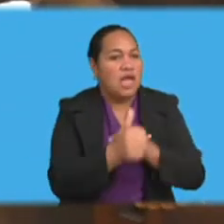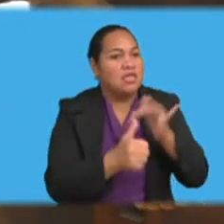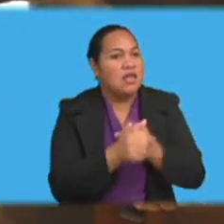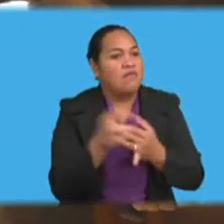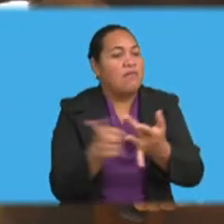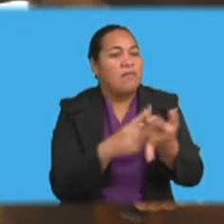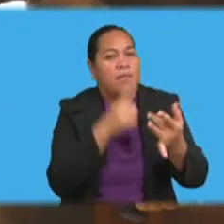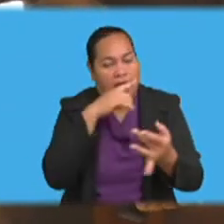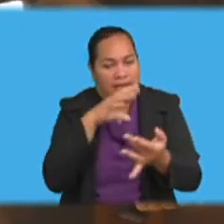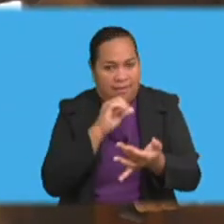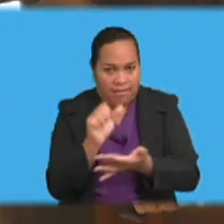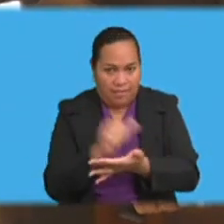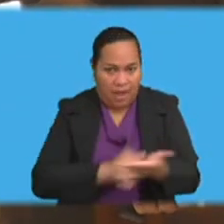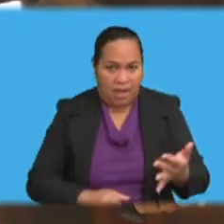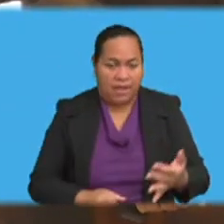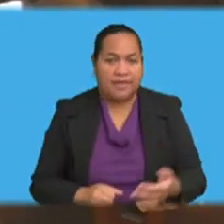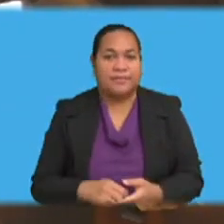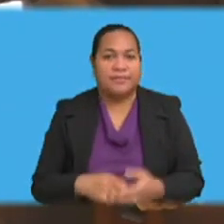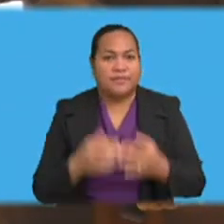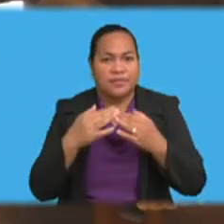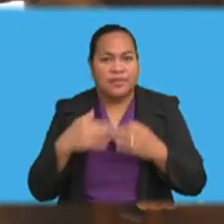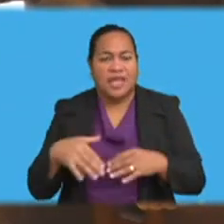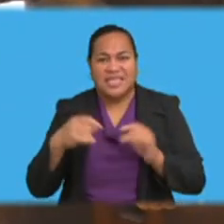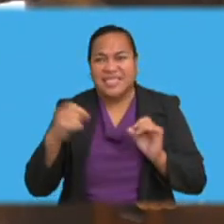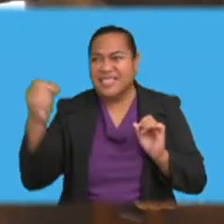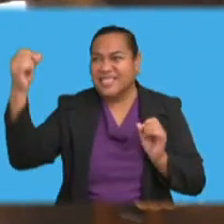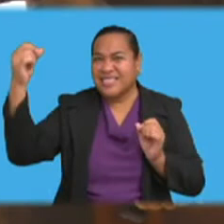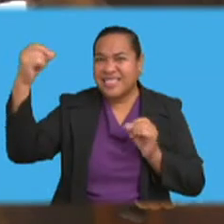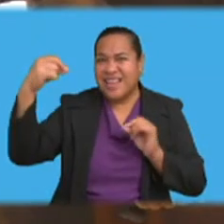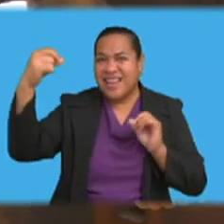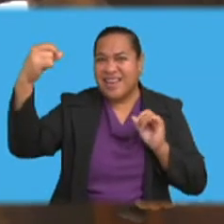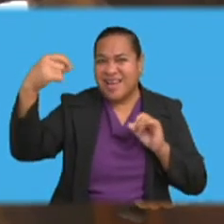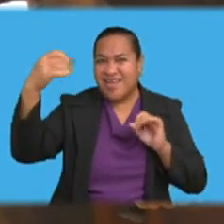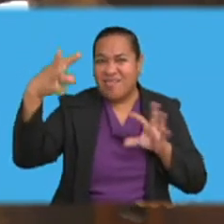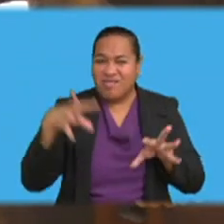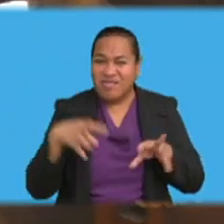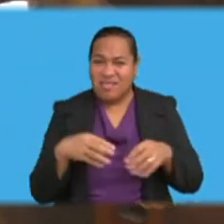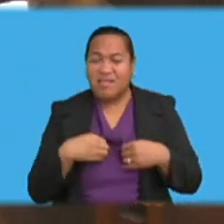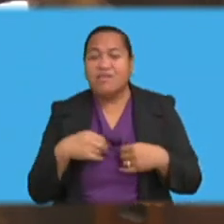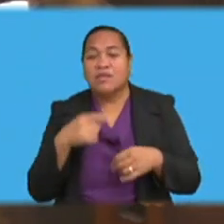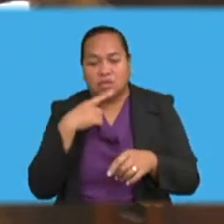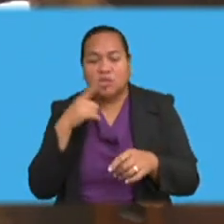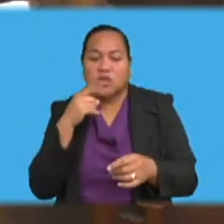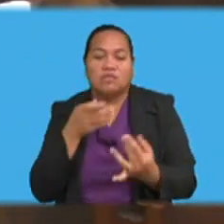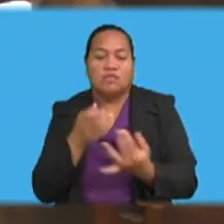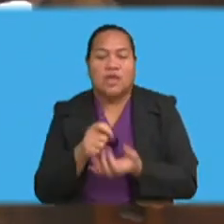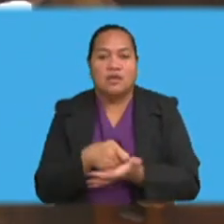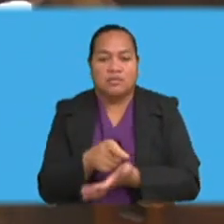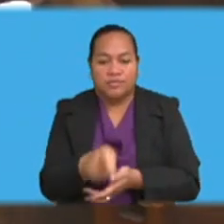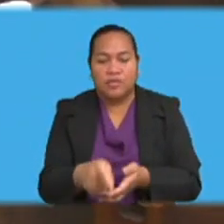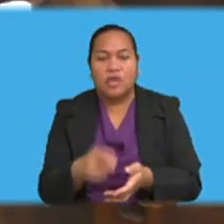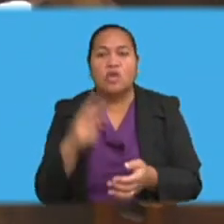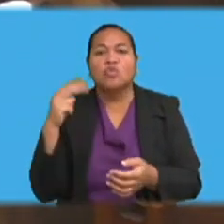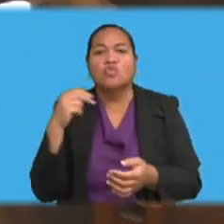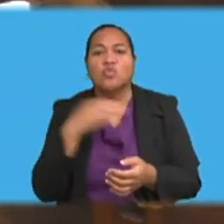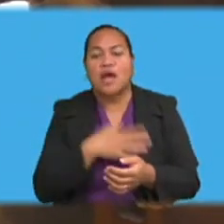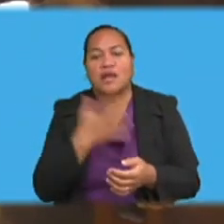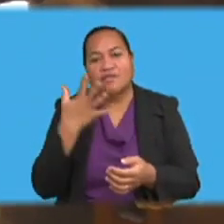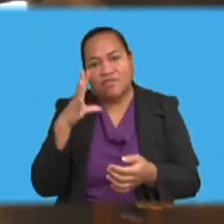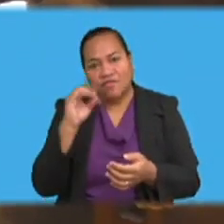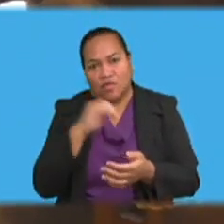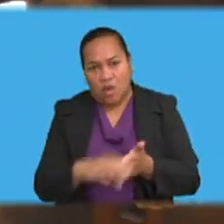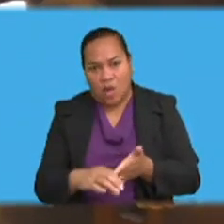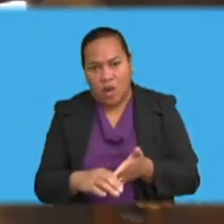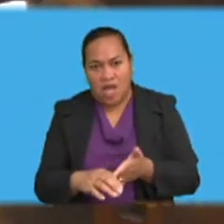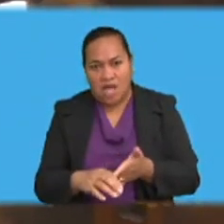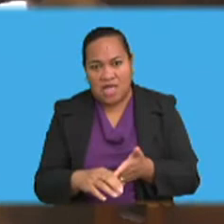for Fijians. The satellite STB receivers are available for purchase directly from Wailesi at a cost of $250